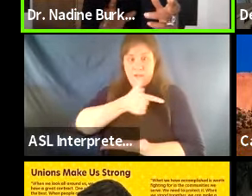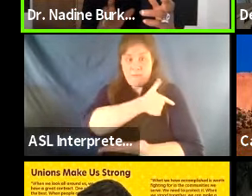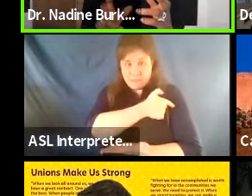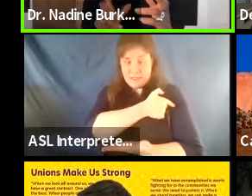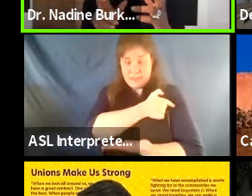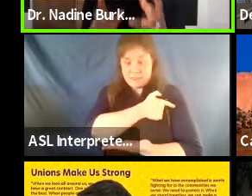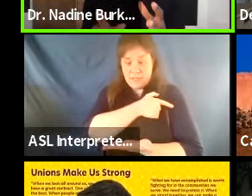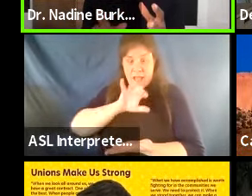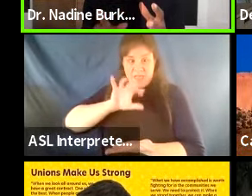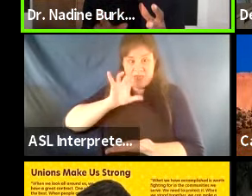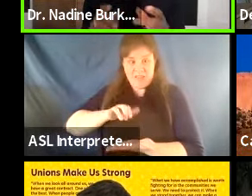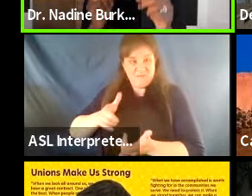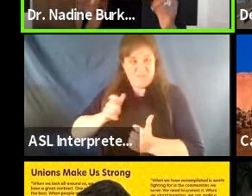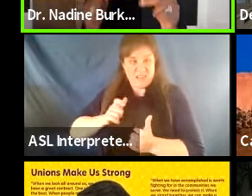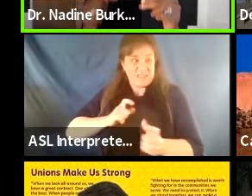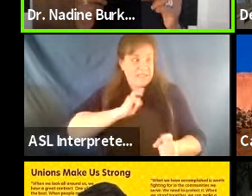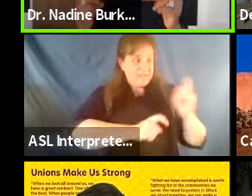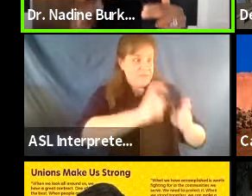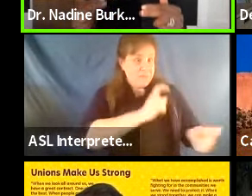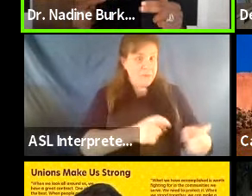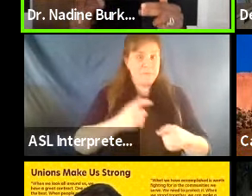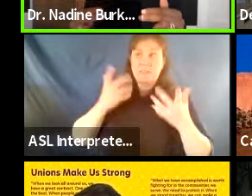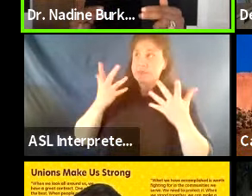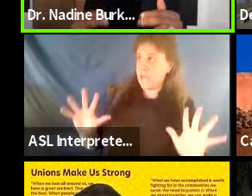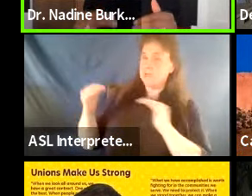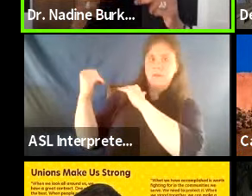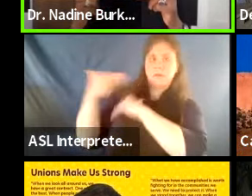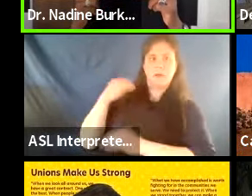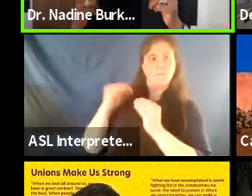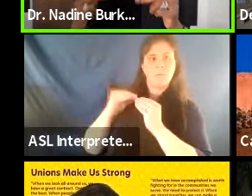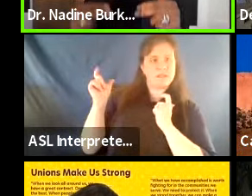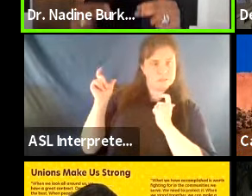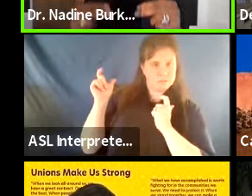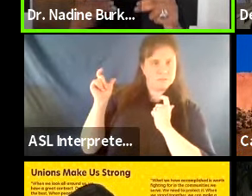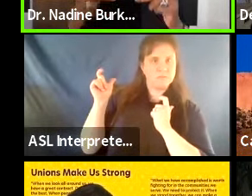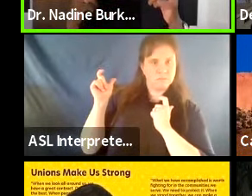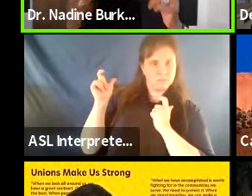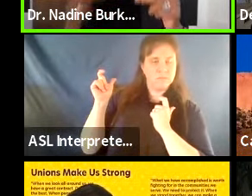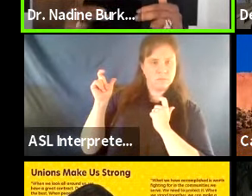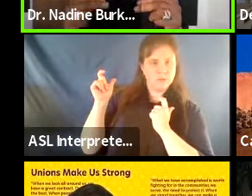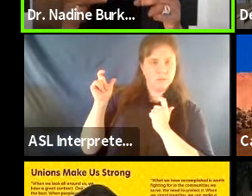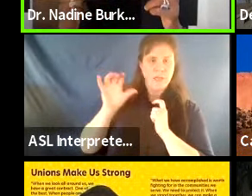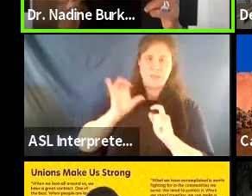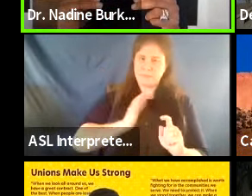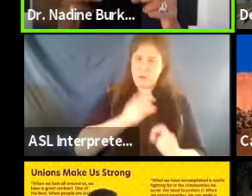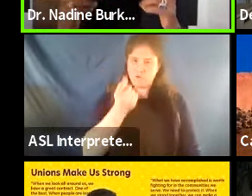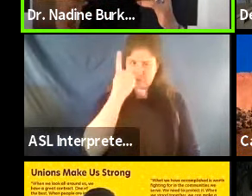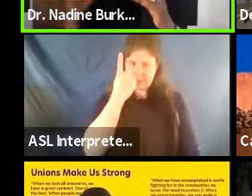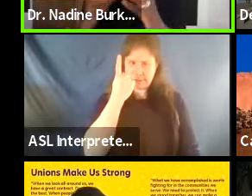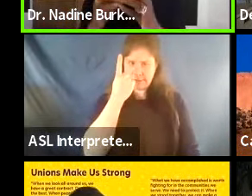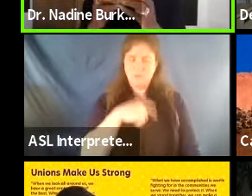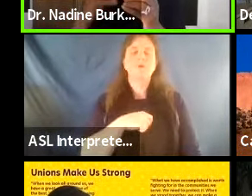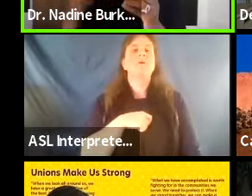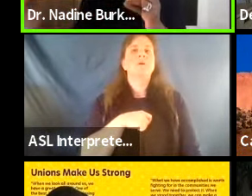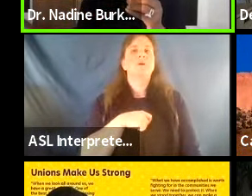get vaccines in. And when we talk about moving through